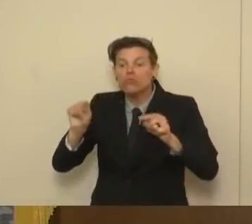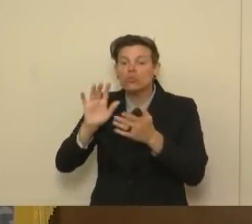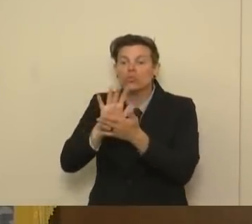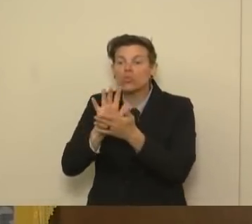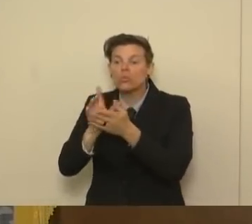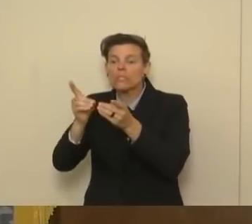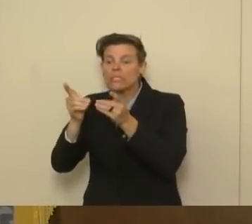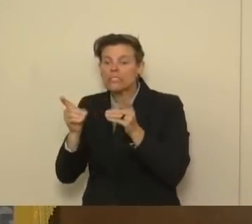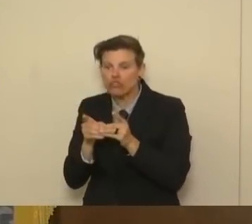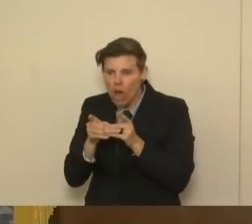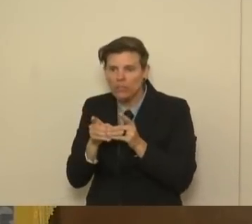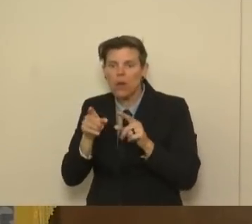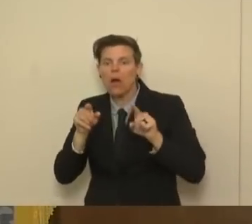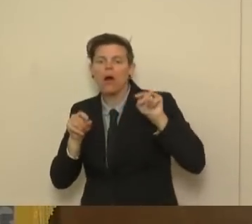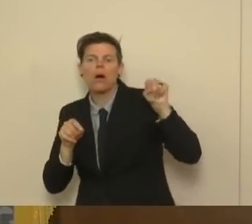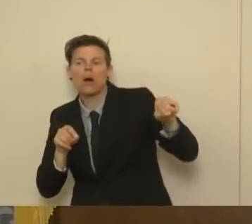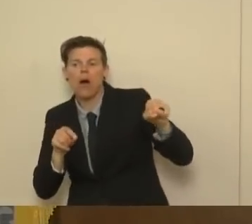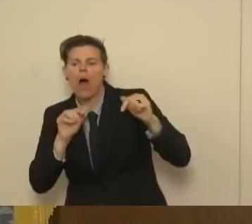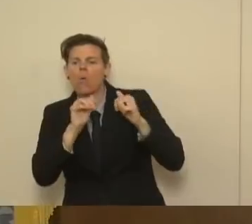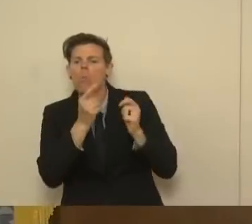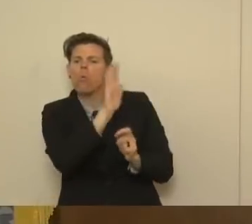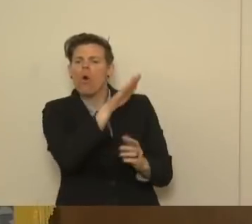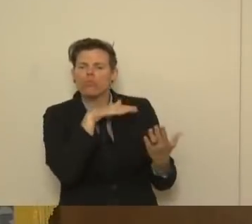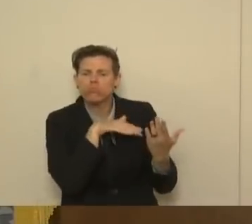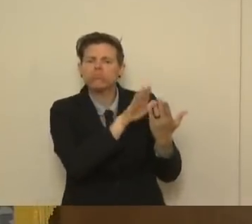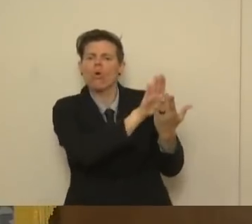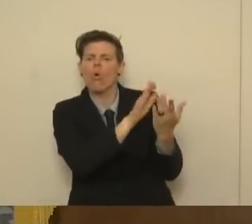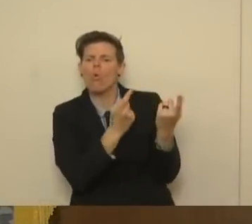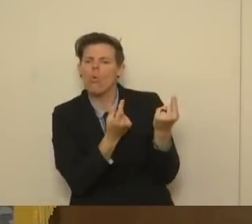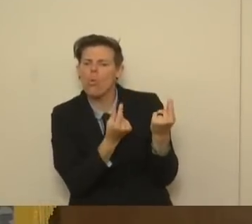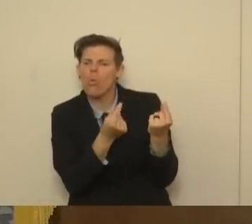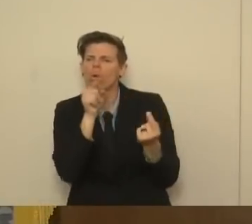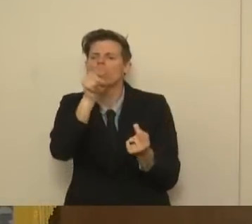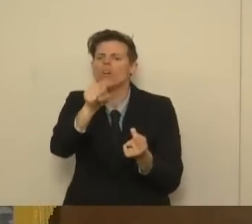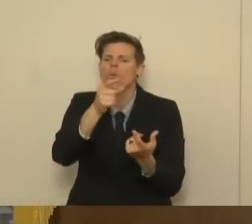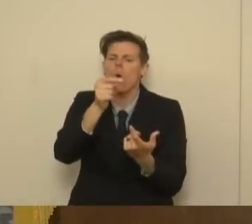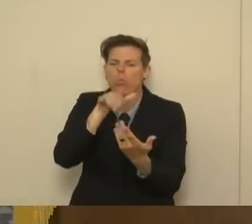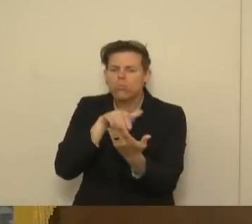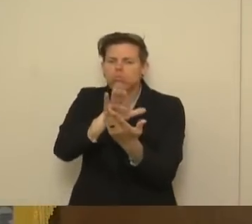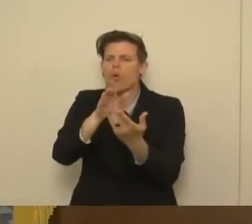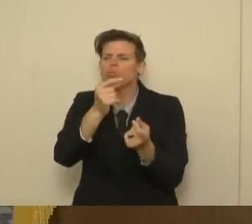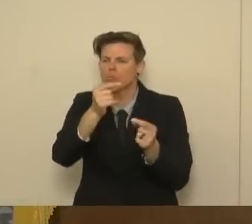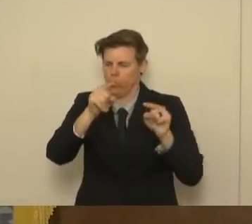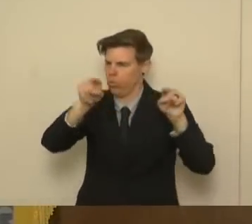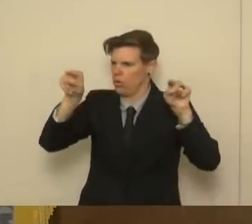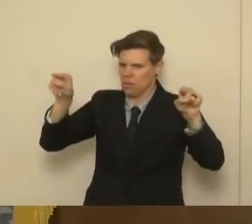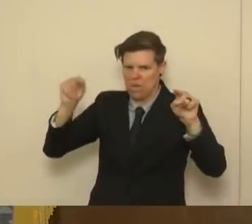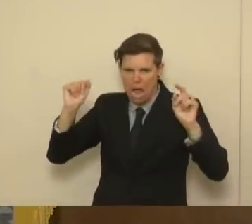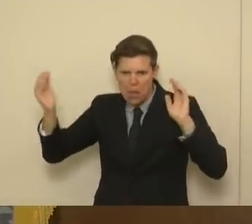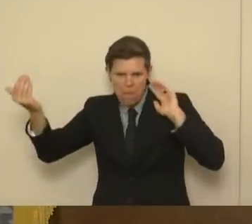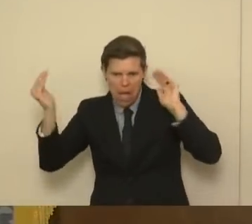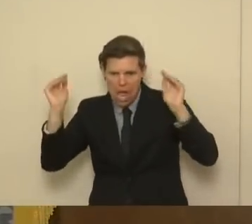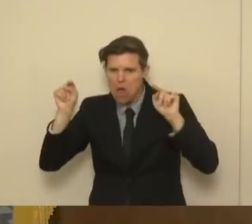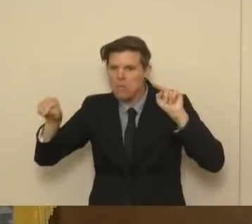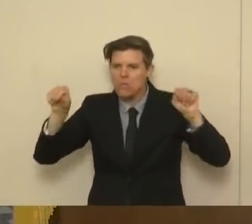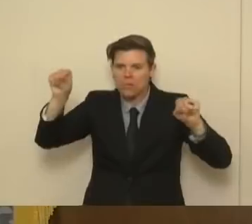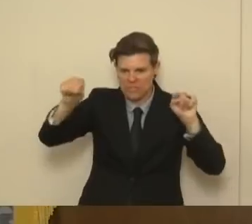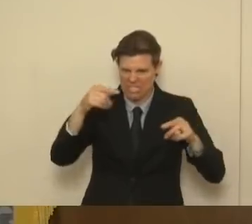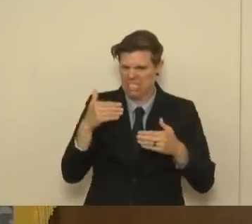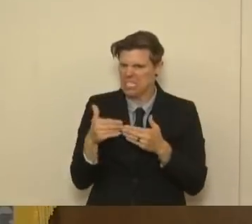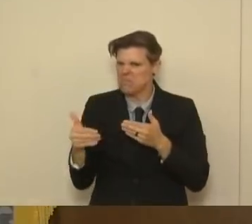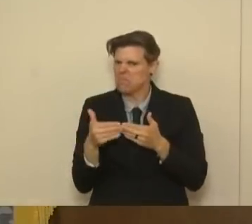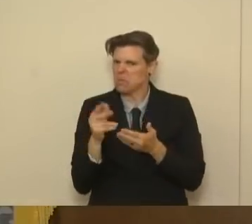with ours. Because if it looks like no school district, even in a hybrid setting, can